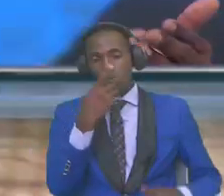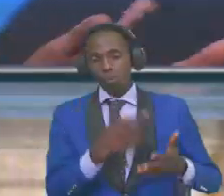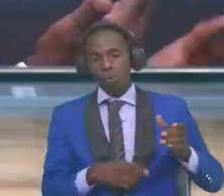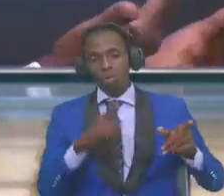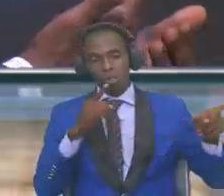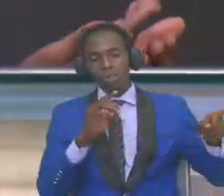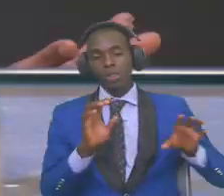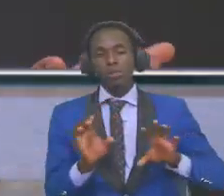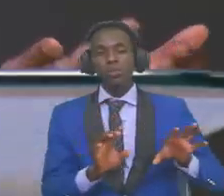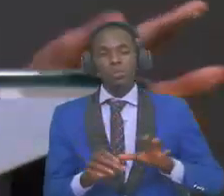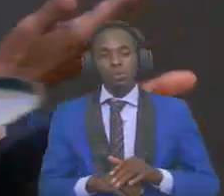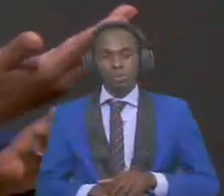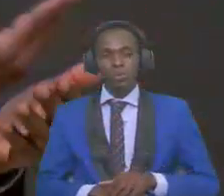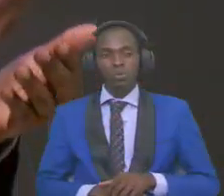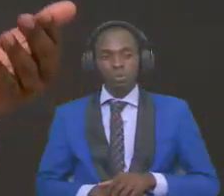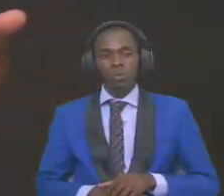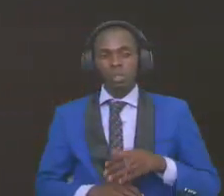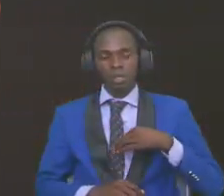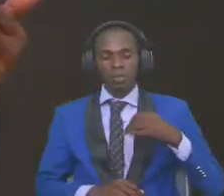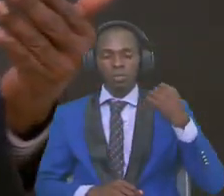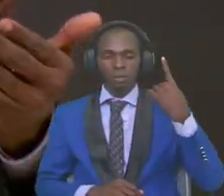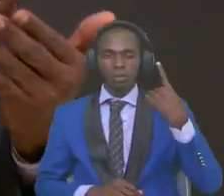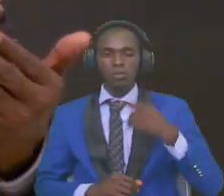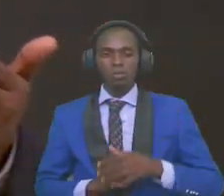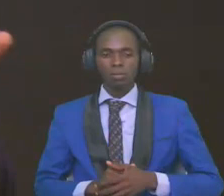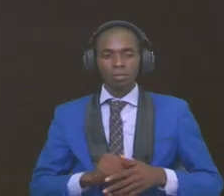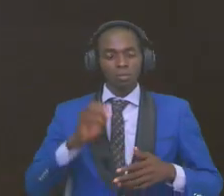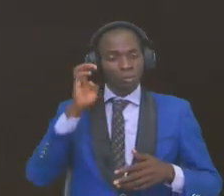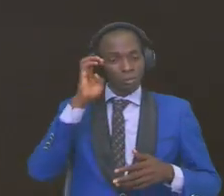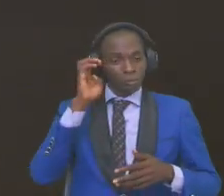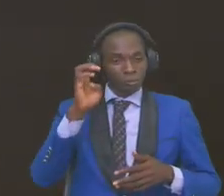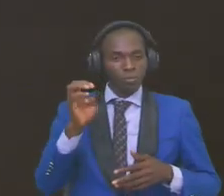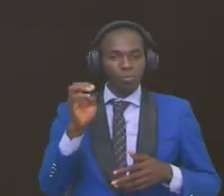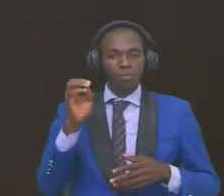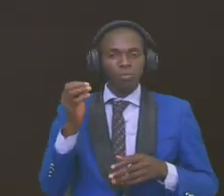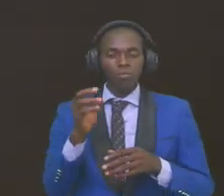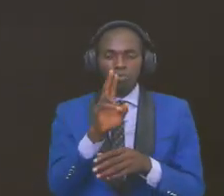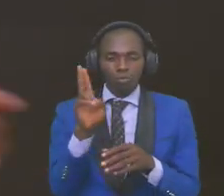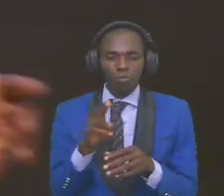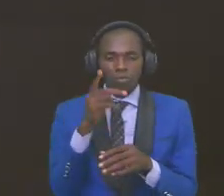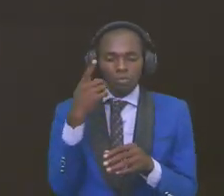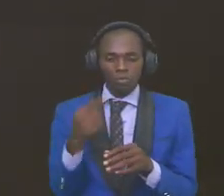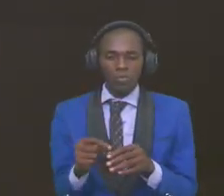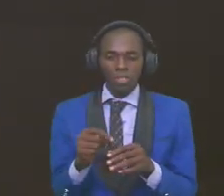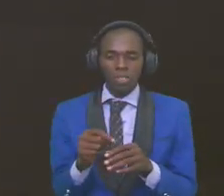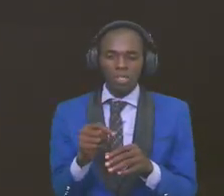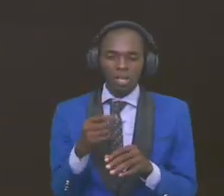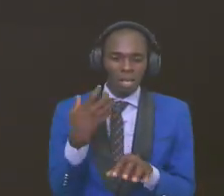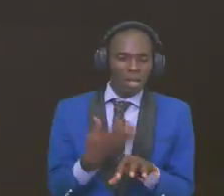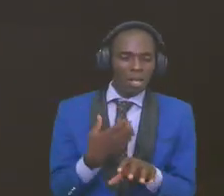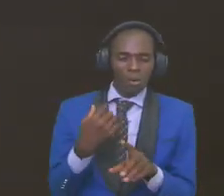He cuts off the sharp edges of the doctrine and the things that